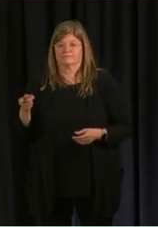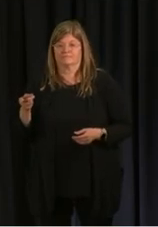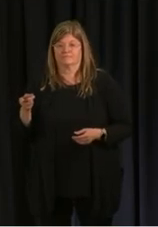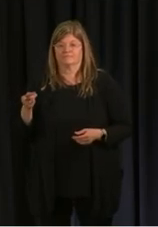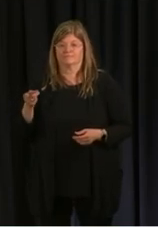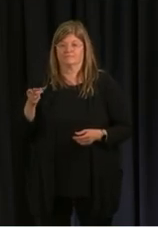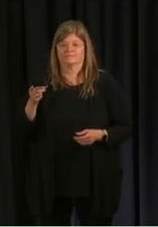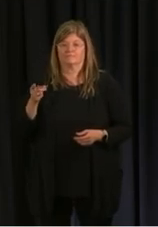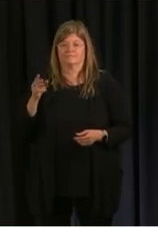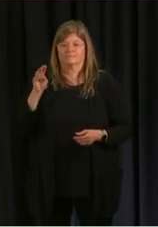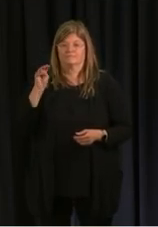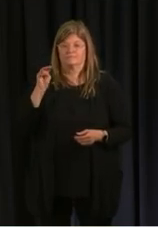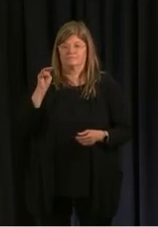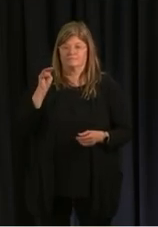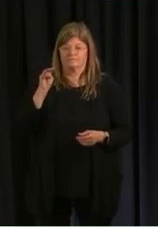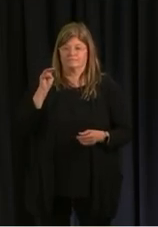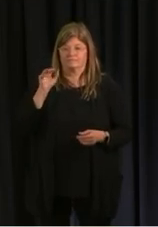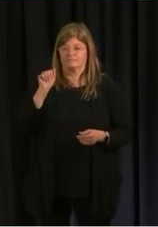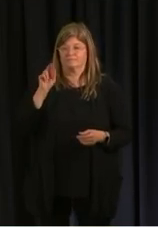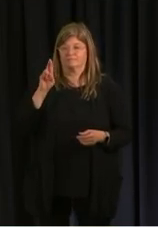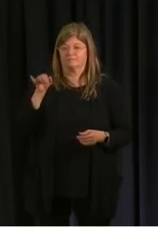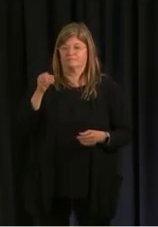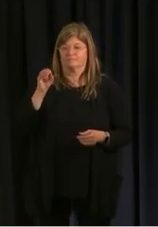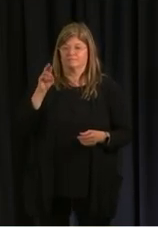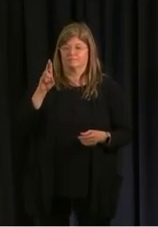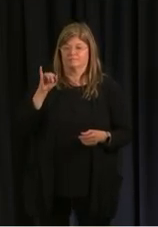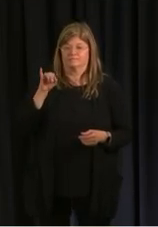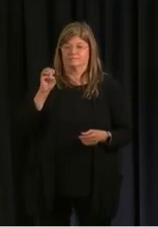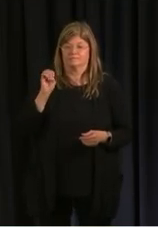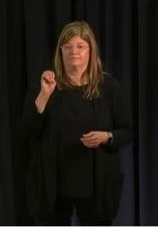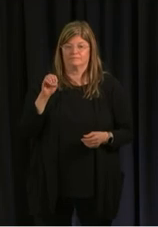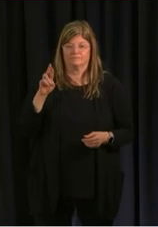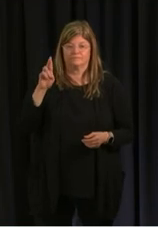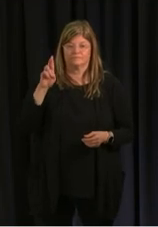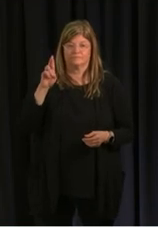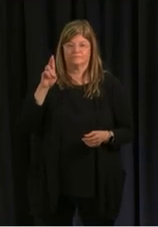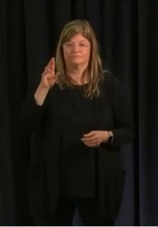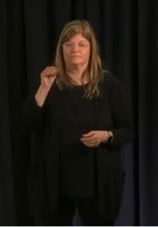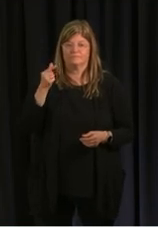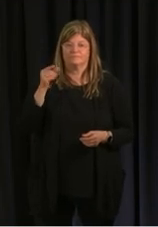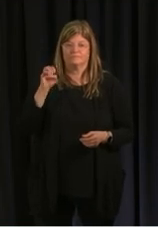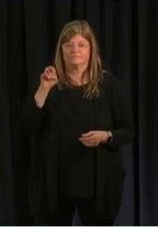Marjorie Rogers in Ward 8. Marjorie, your line is unmuted.